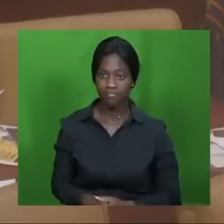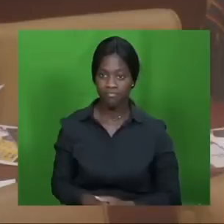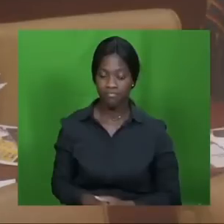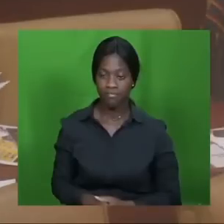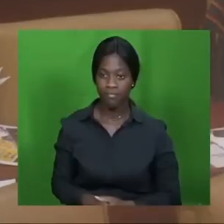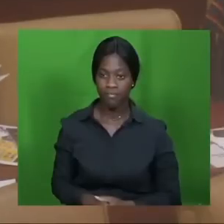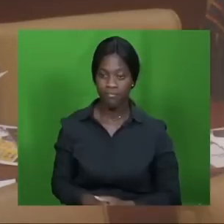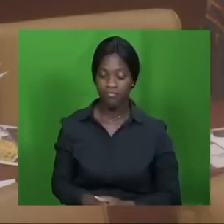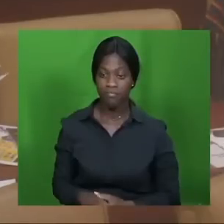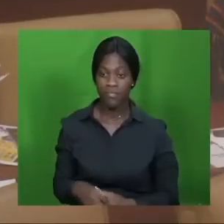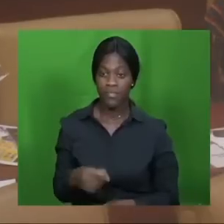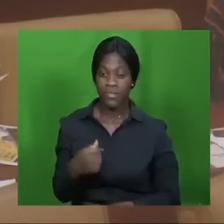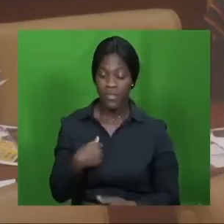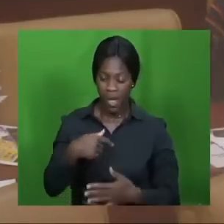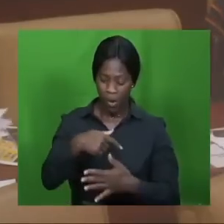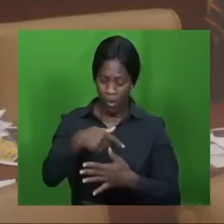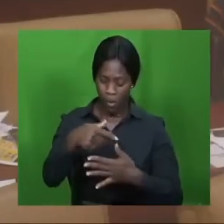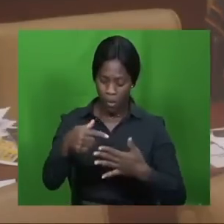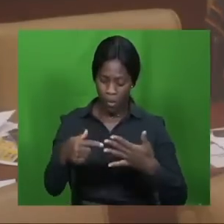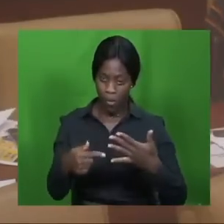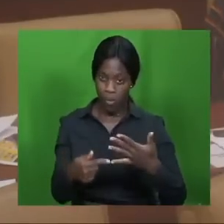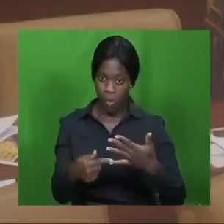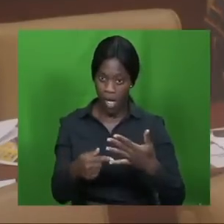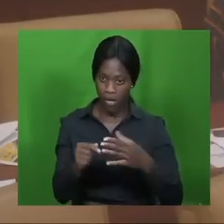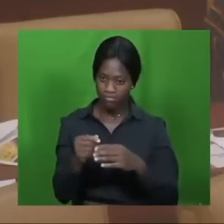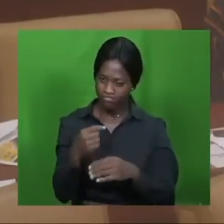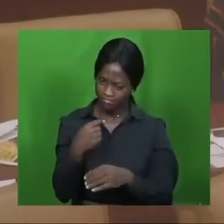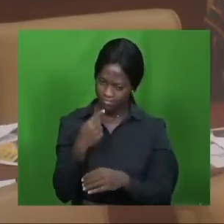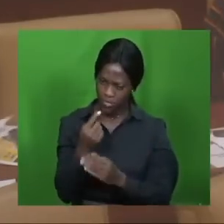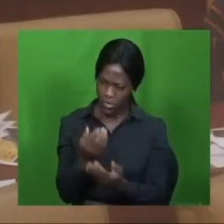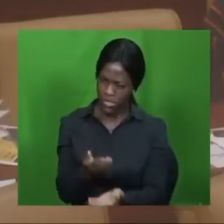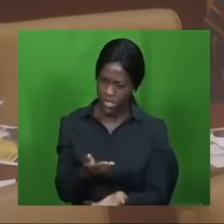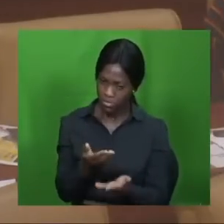make the following observation. Mr. Speaker,